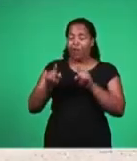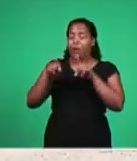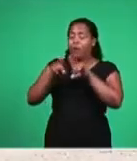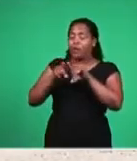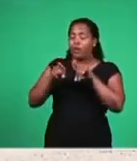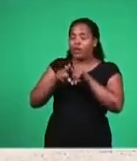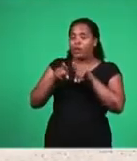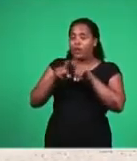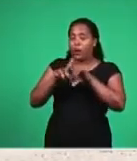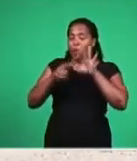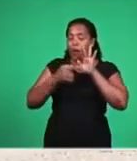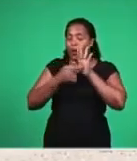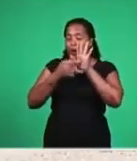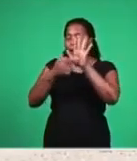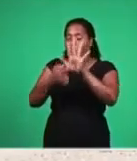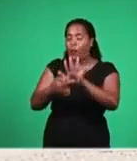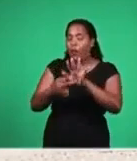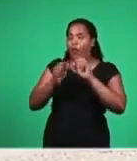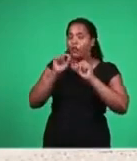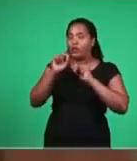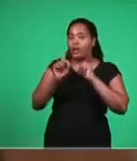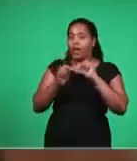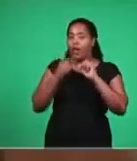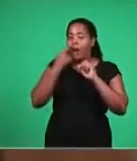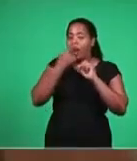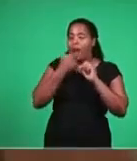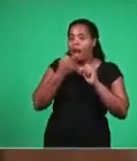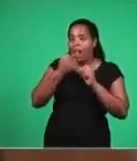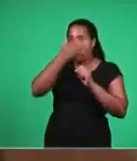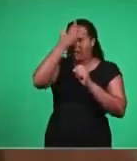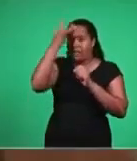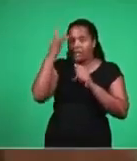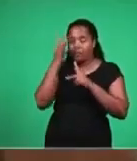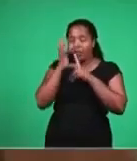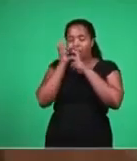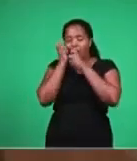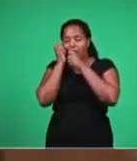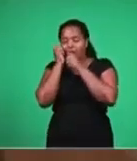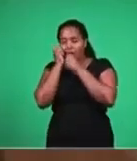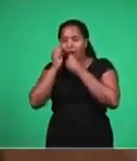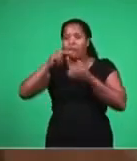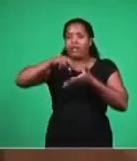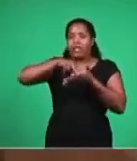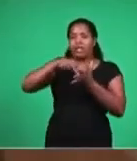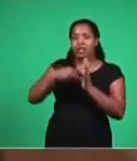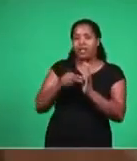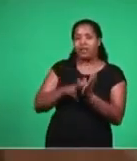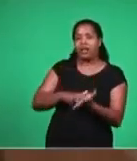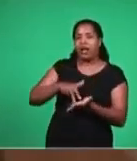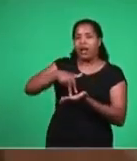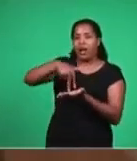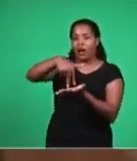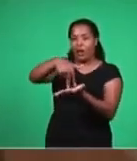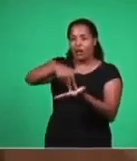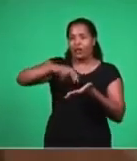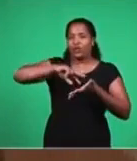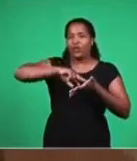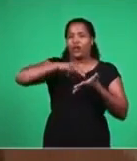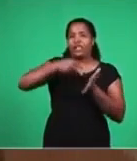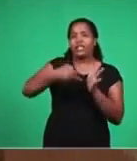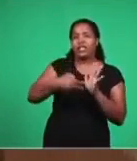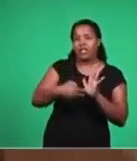over the church, and it talks about and the roof of your mouth like the best of the wine. So it is